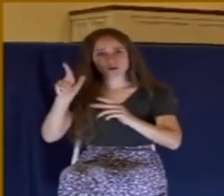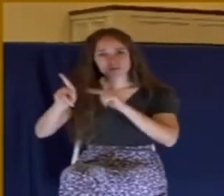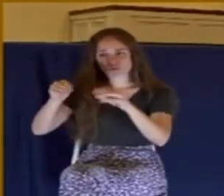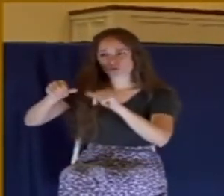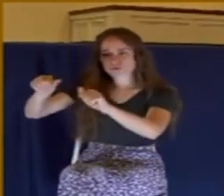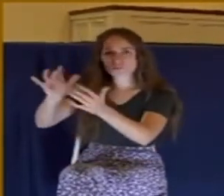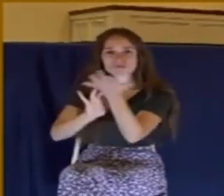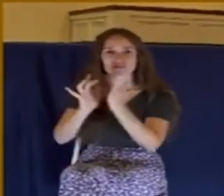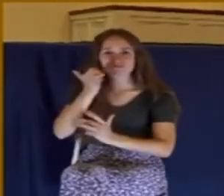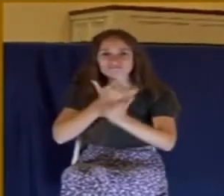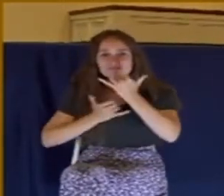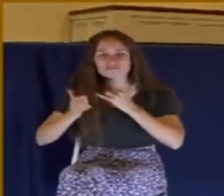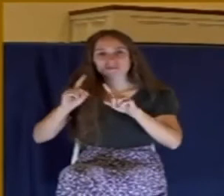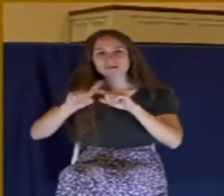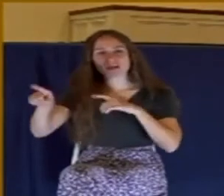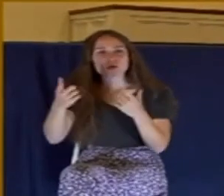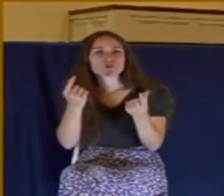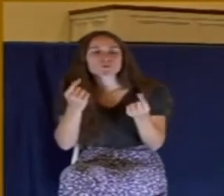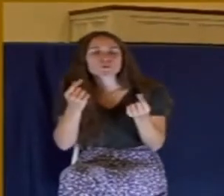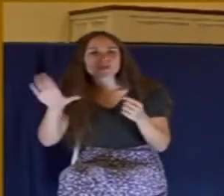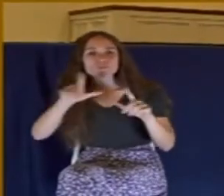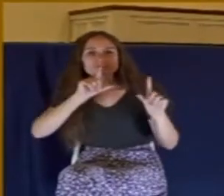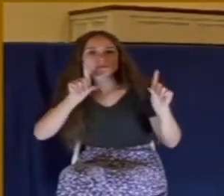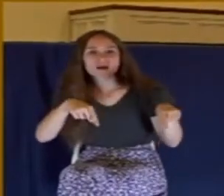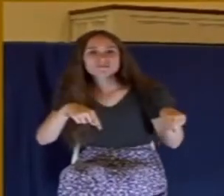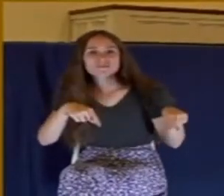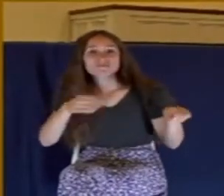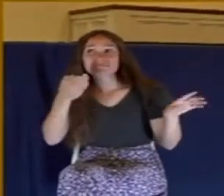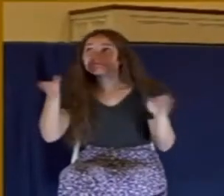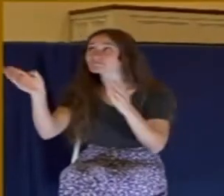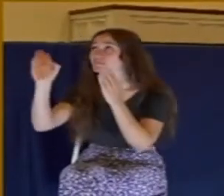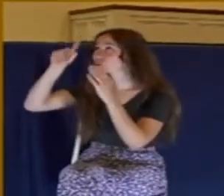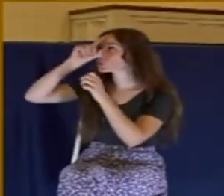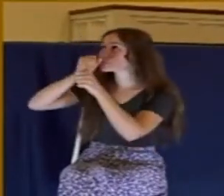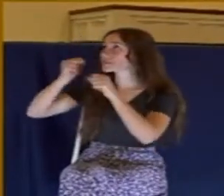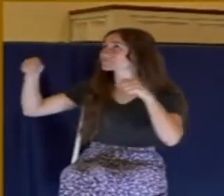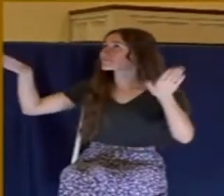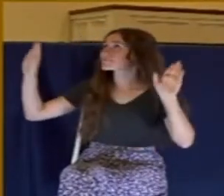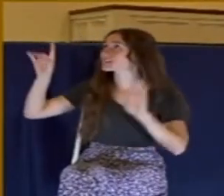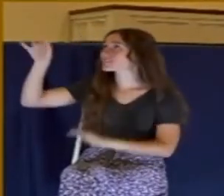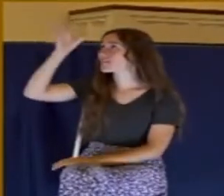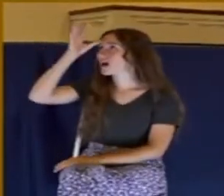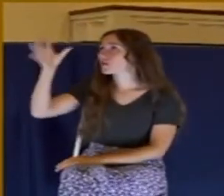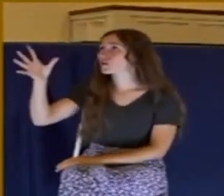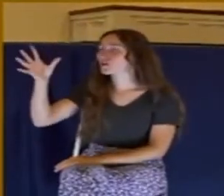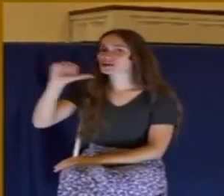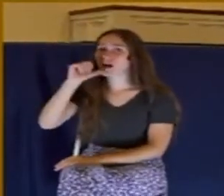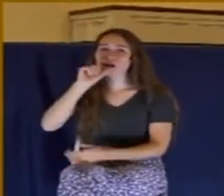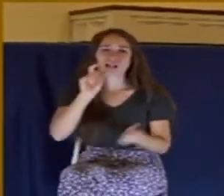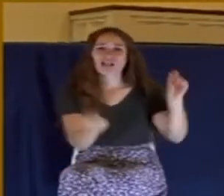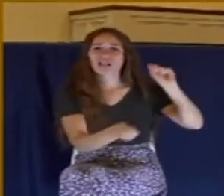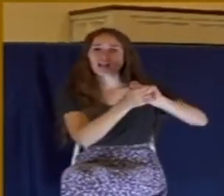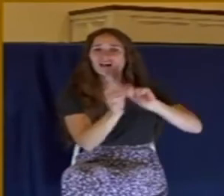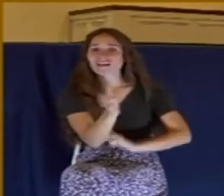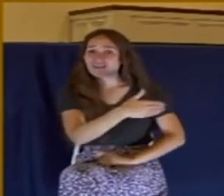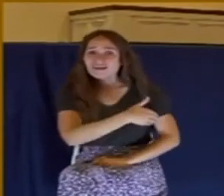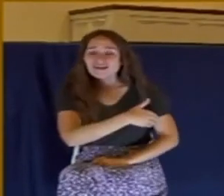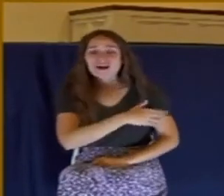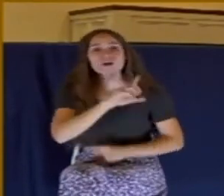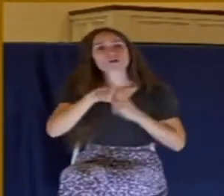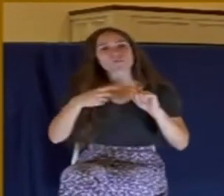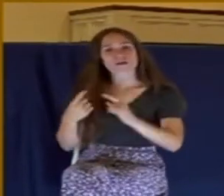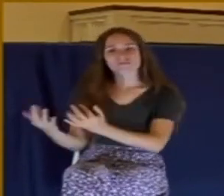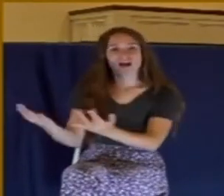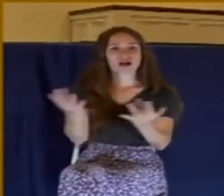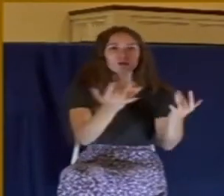soul to the Father. And that's what Peter says we need to do. When the fiery trial comes, expect